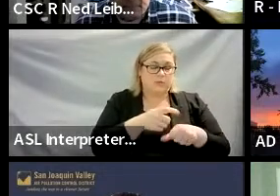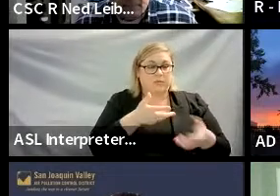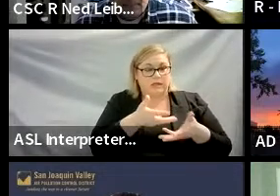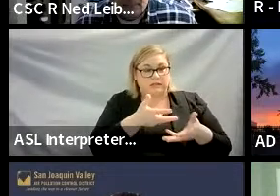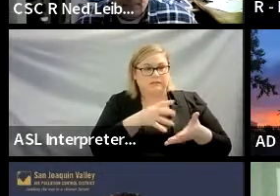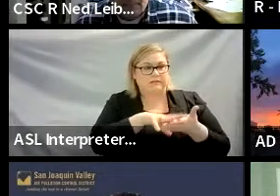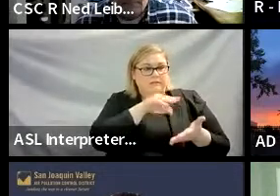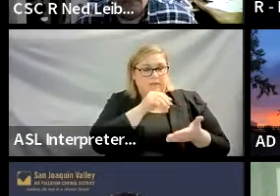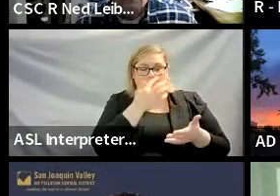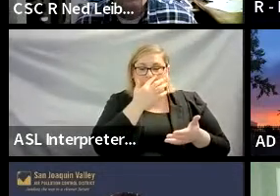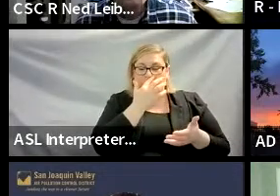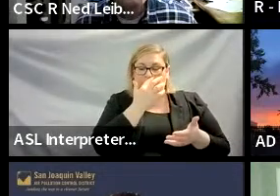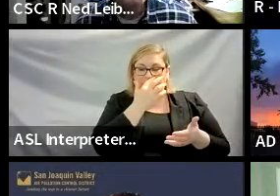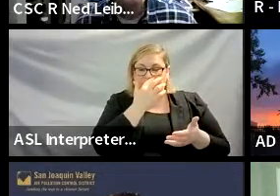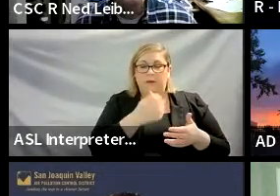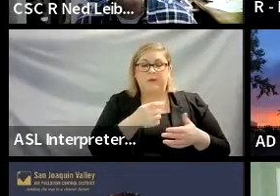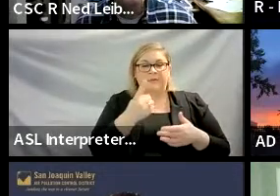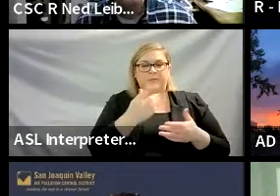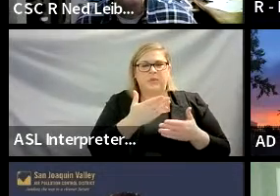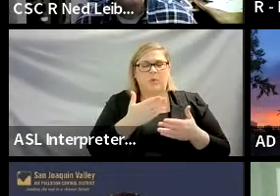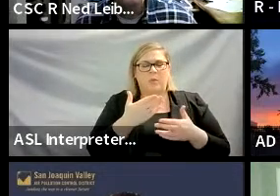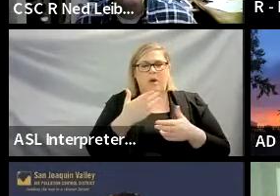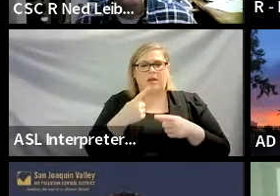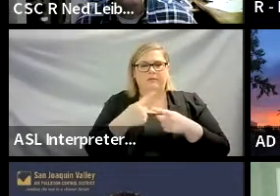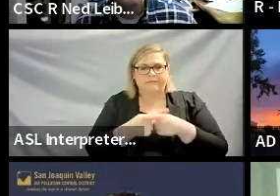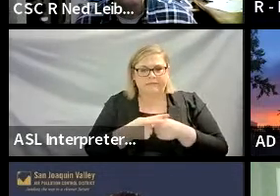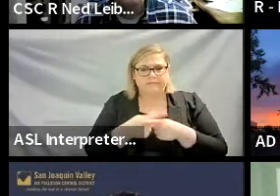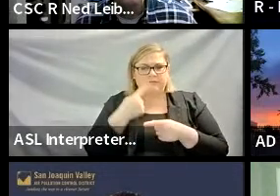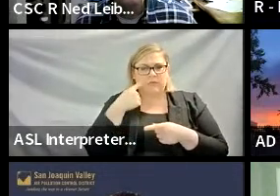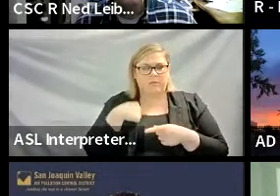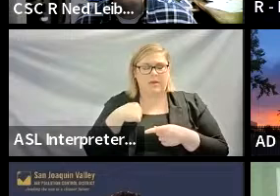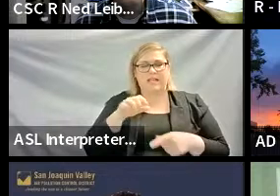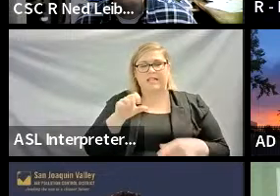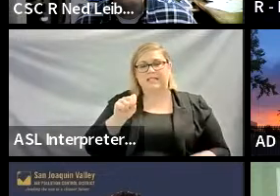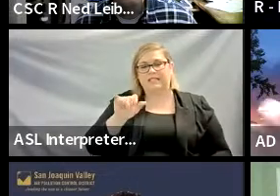One of the things I've been having trouble with is the Sierra Vista community.